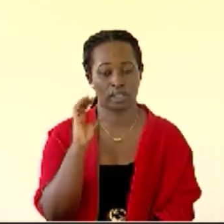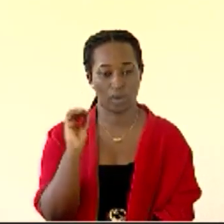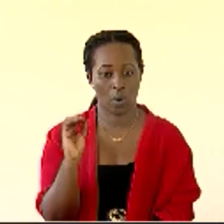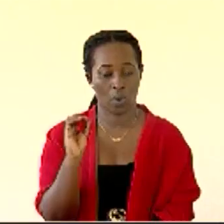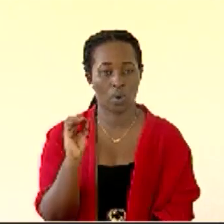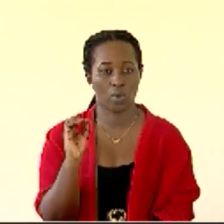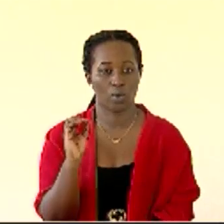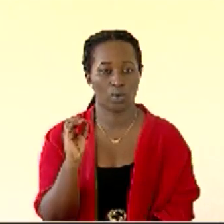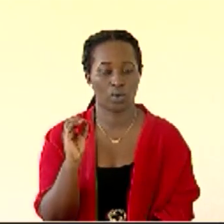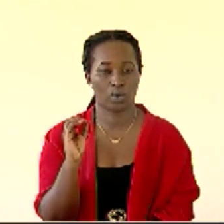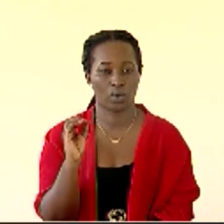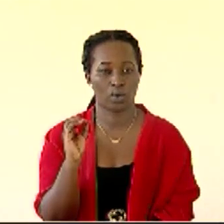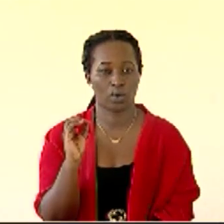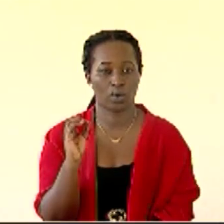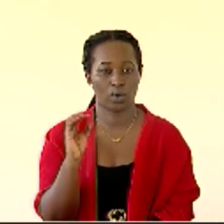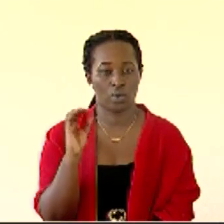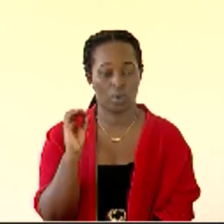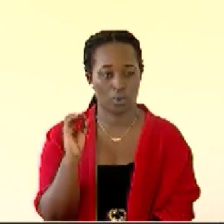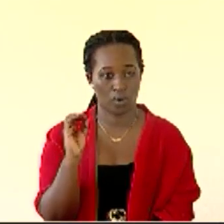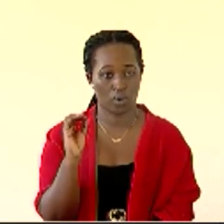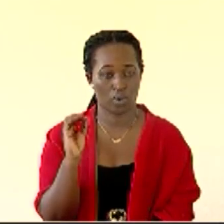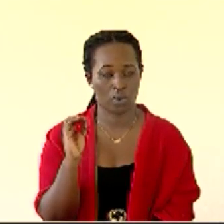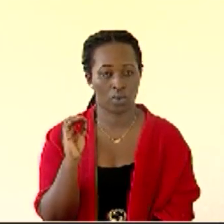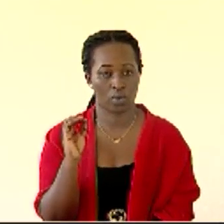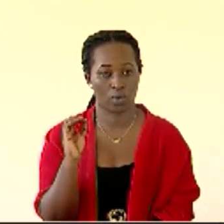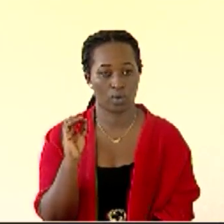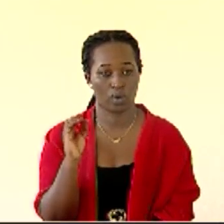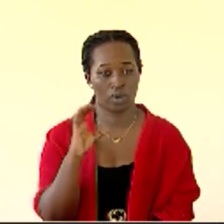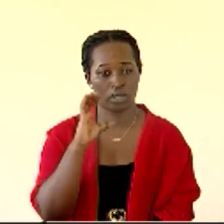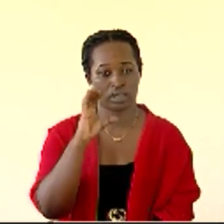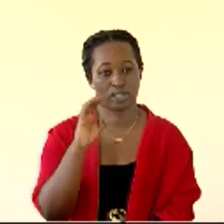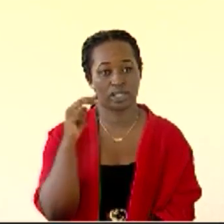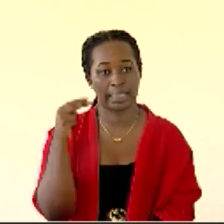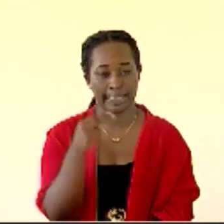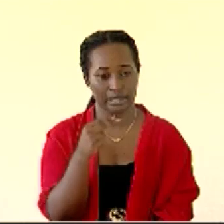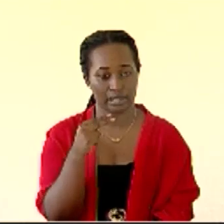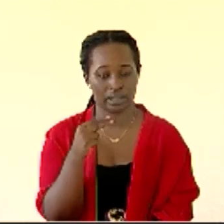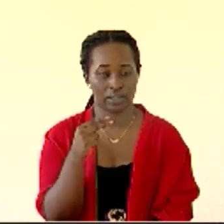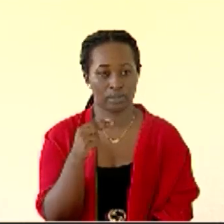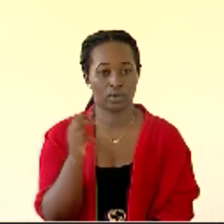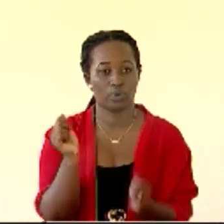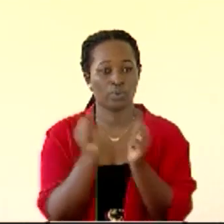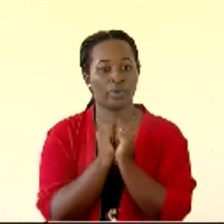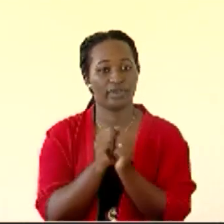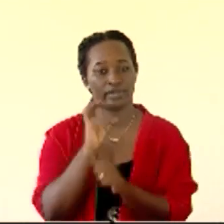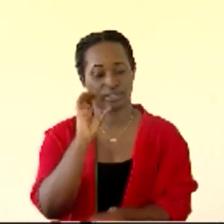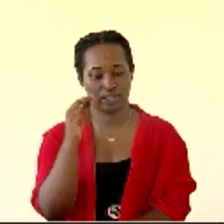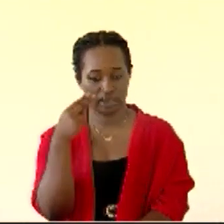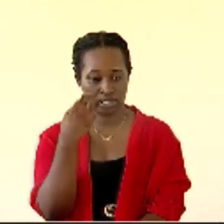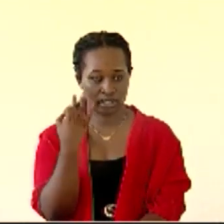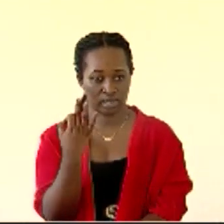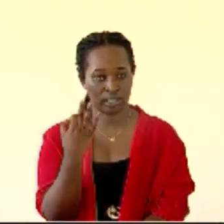C6H5CO. This one will be then with oxygen, CH with the